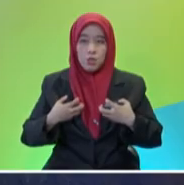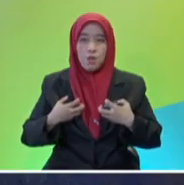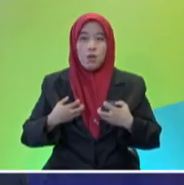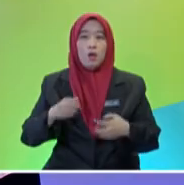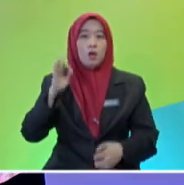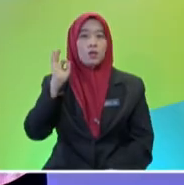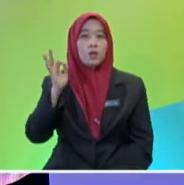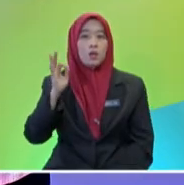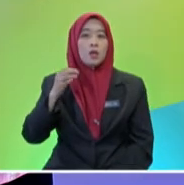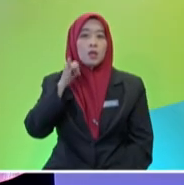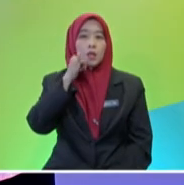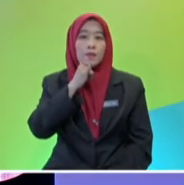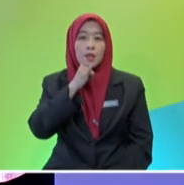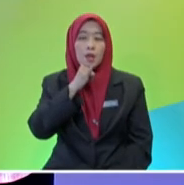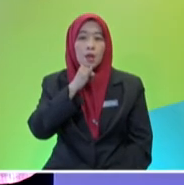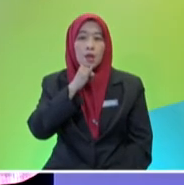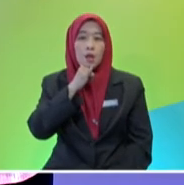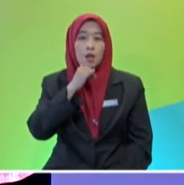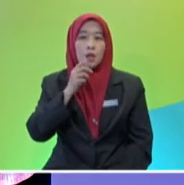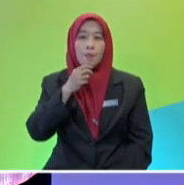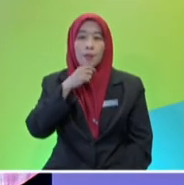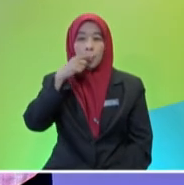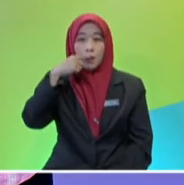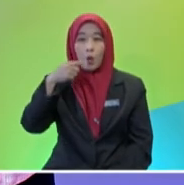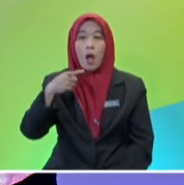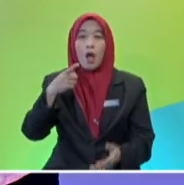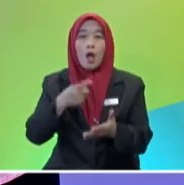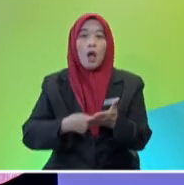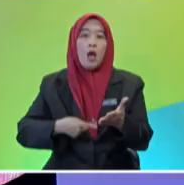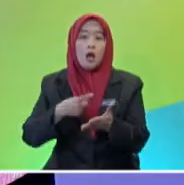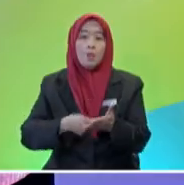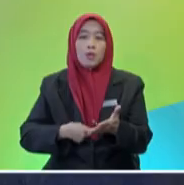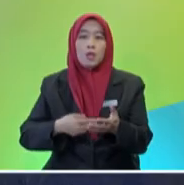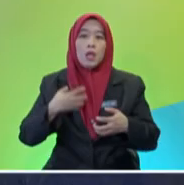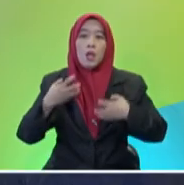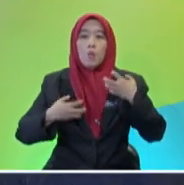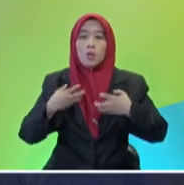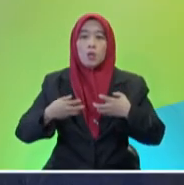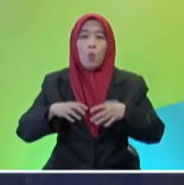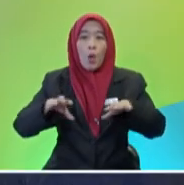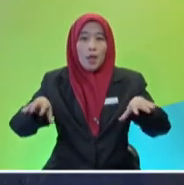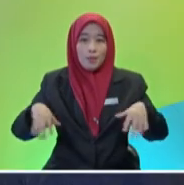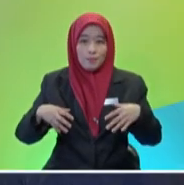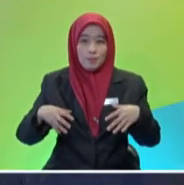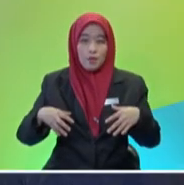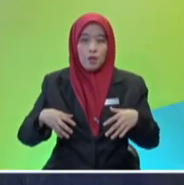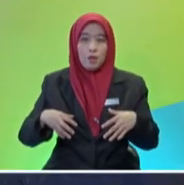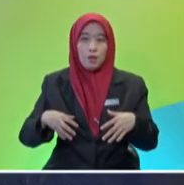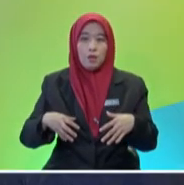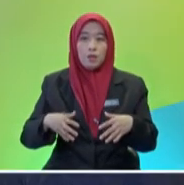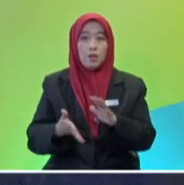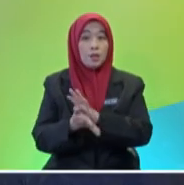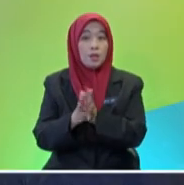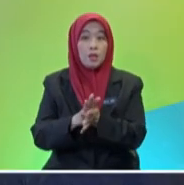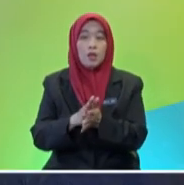Shafika, can you tell me all the four emotions that we have done before this? Okay, teacher, but of course I need my friends